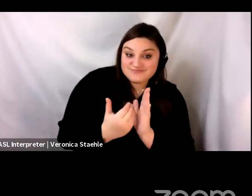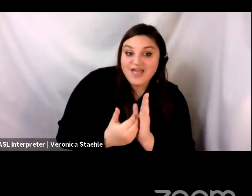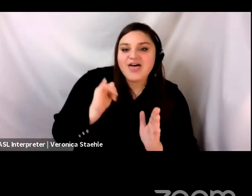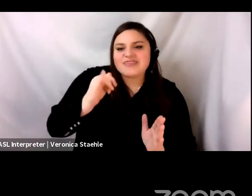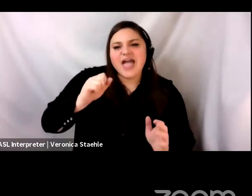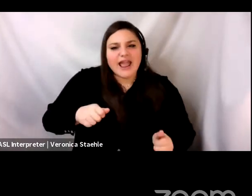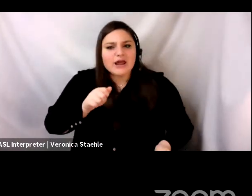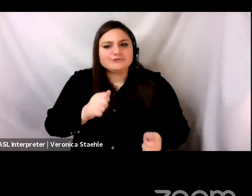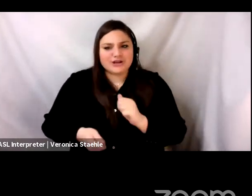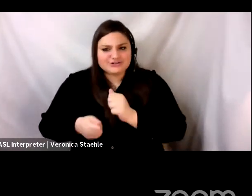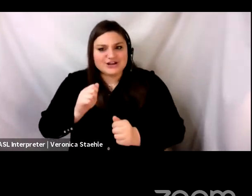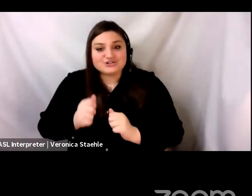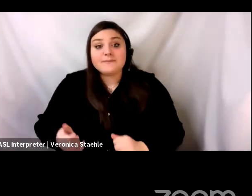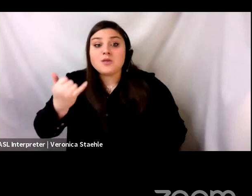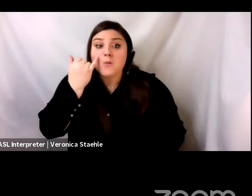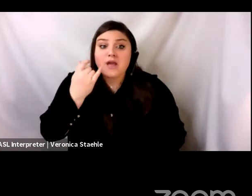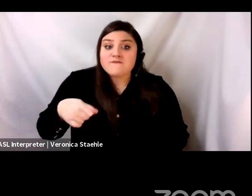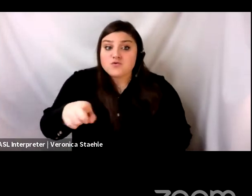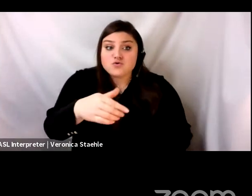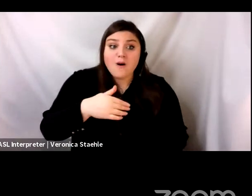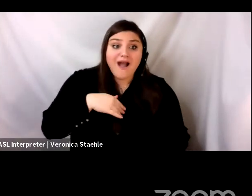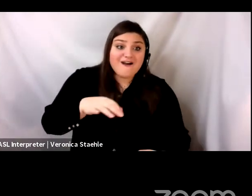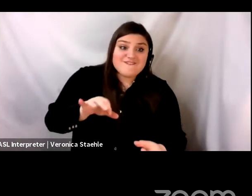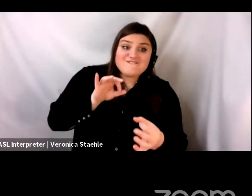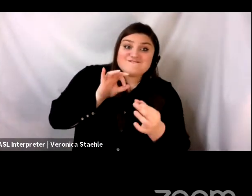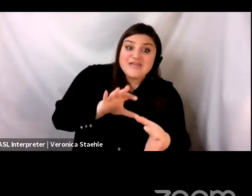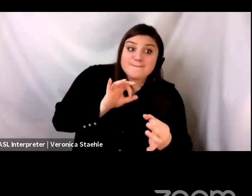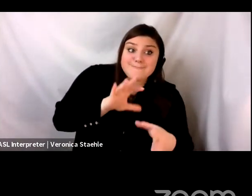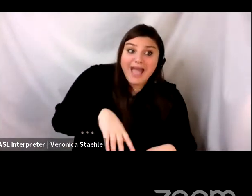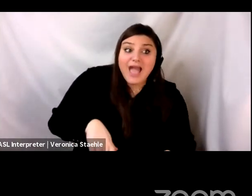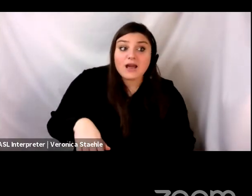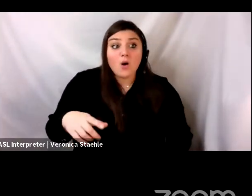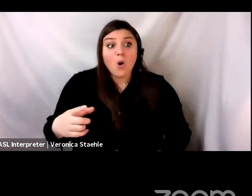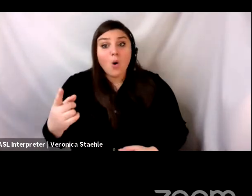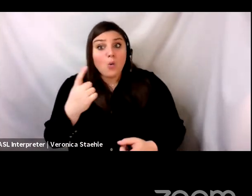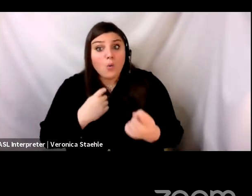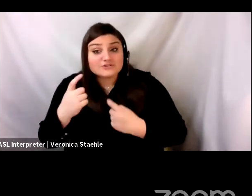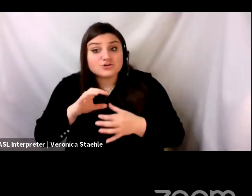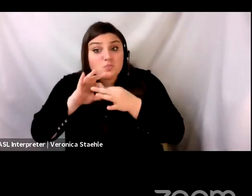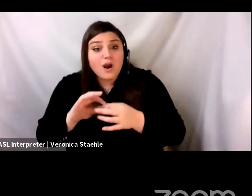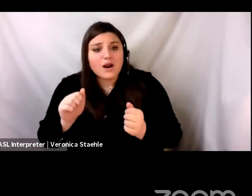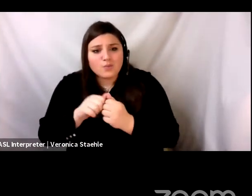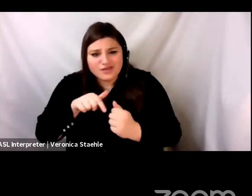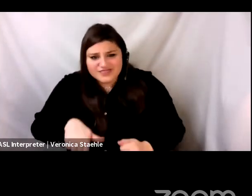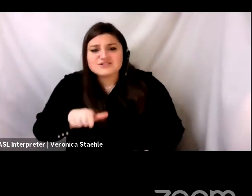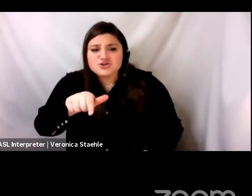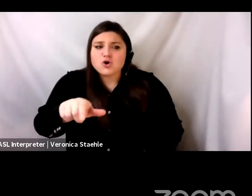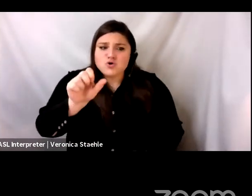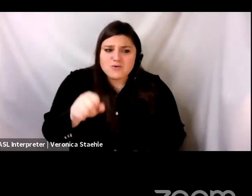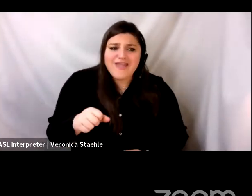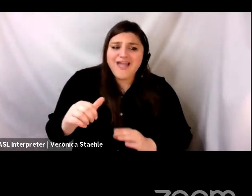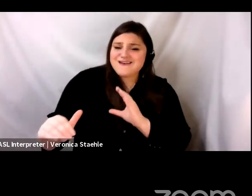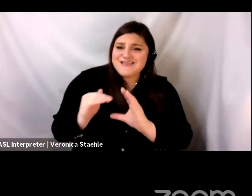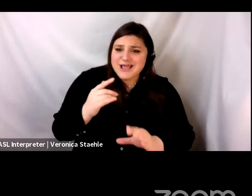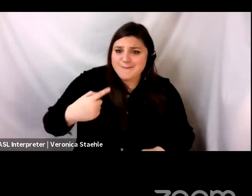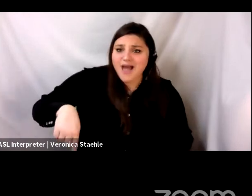our programming, we invite you to share them via our post-event survey or via email at